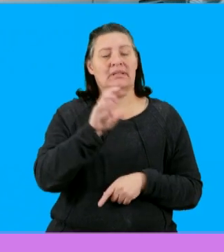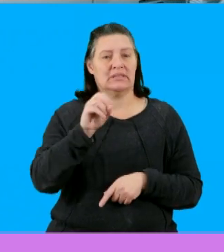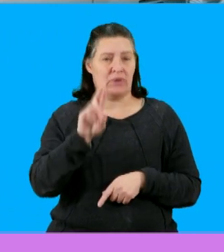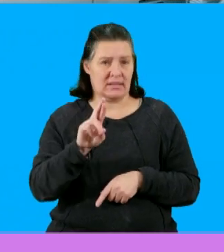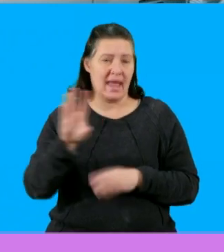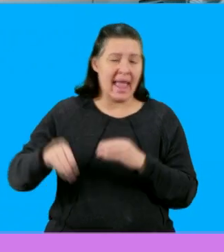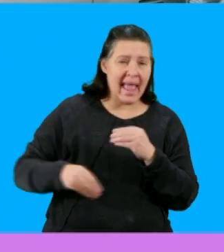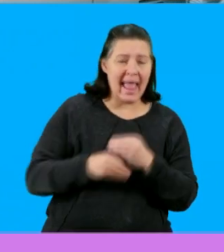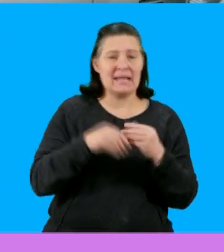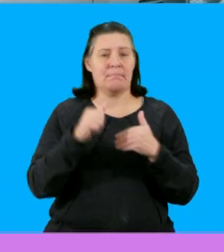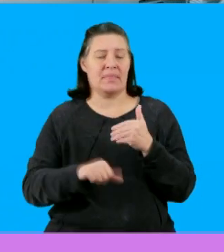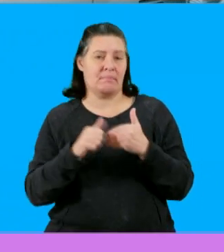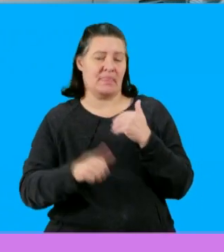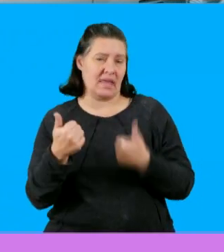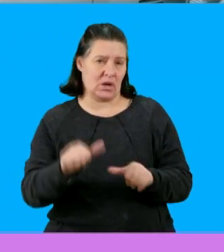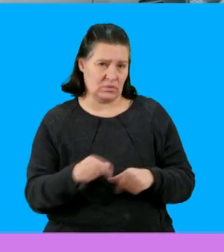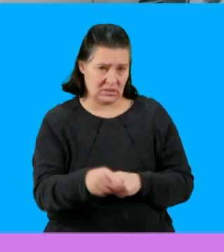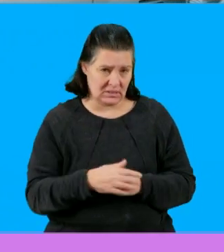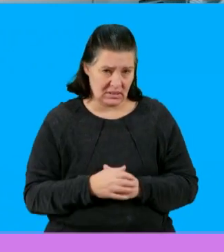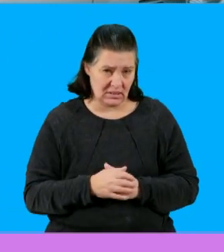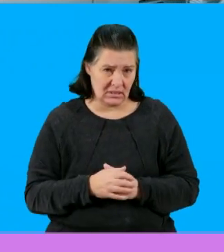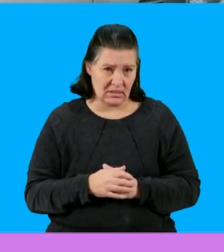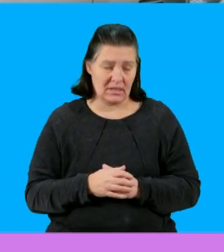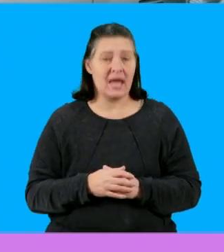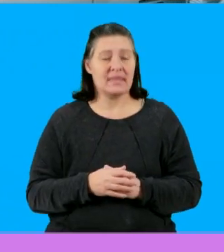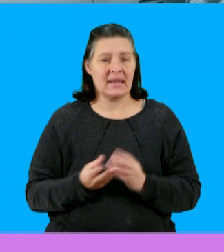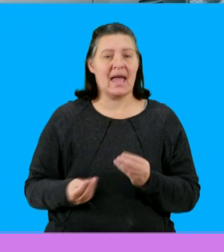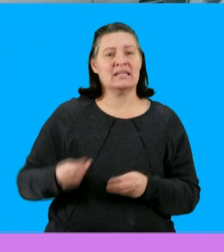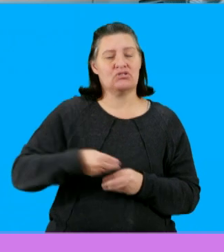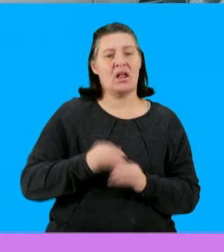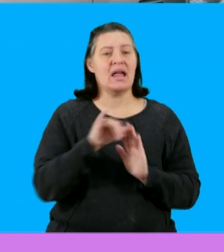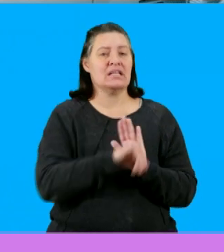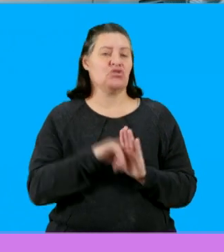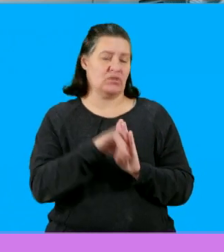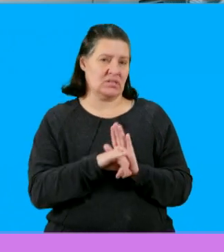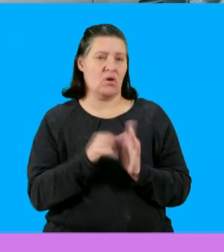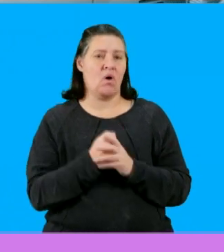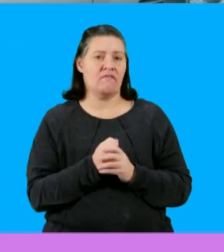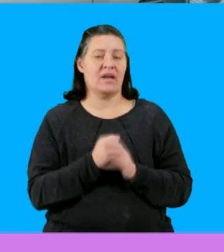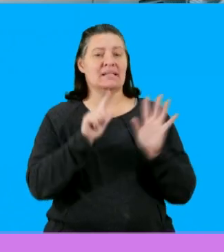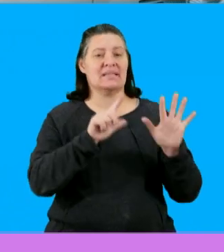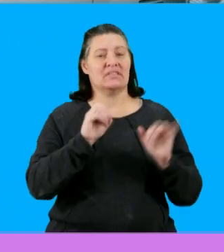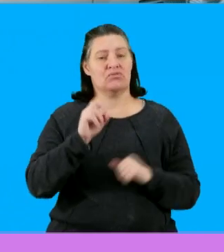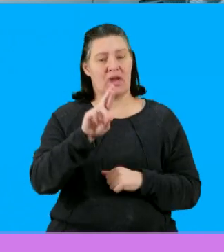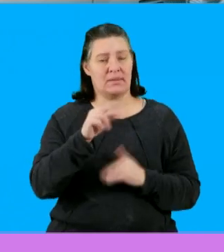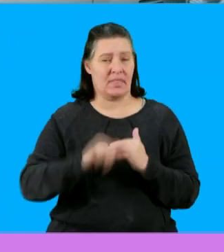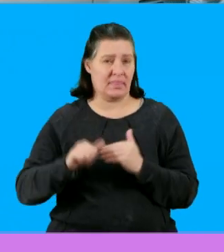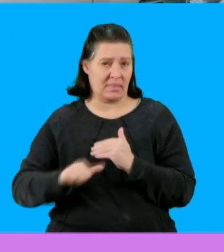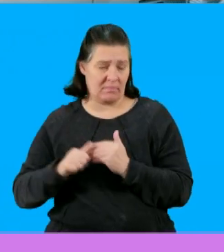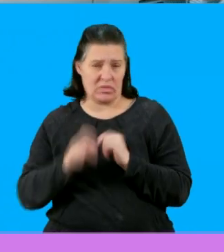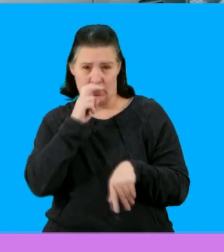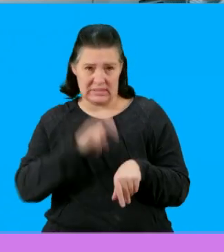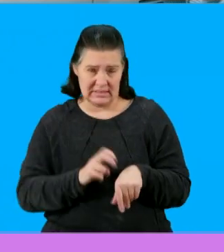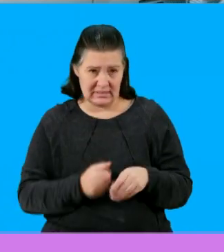Rand added to the monthly account fees, and then also an additional insurance premium of 70 Rand per month